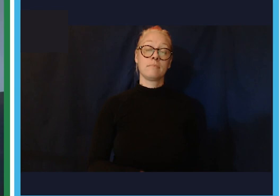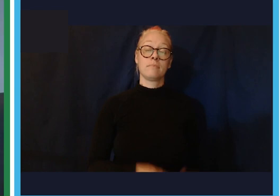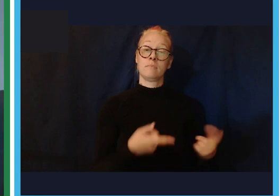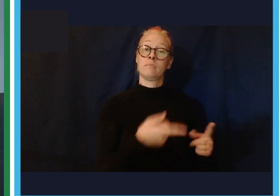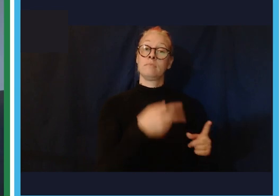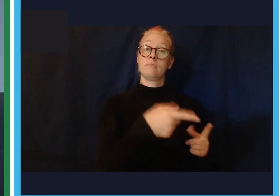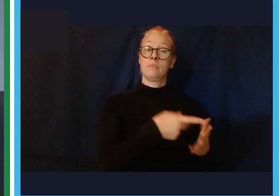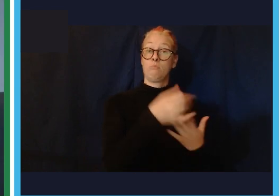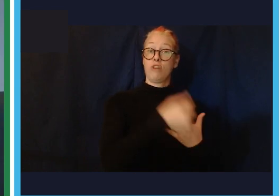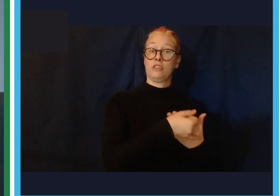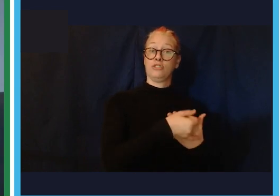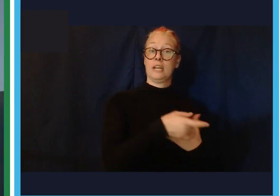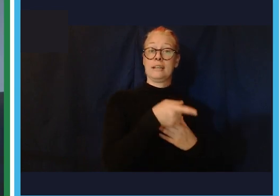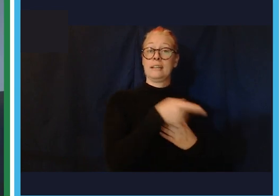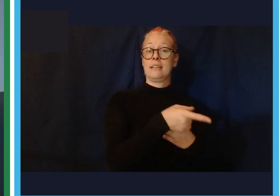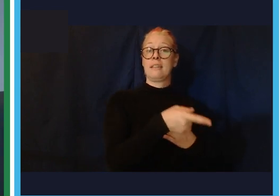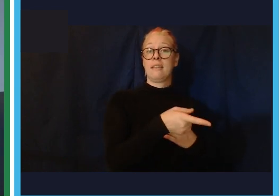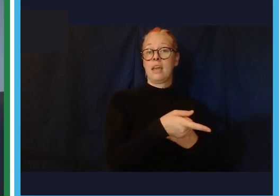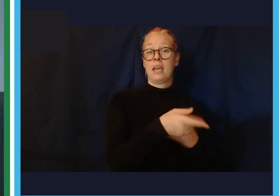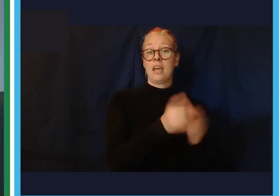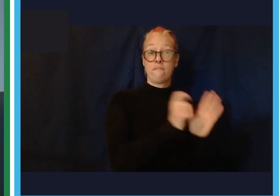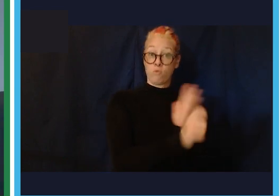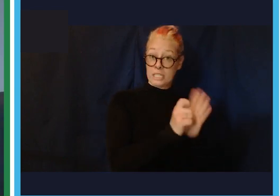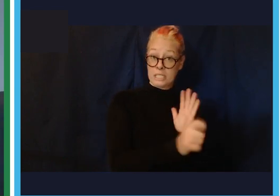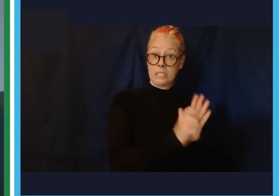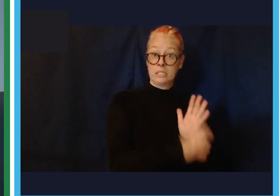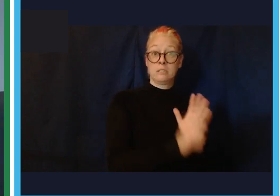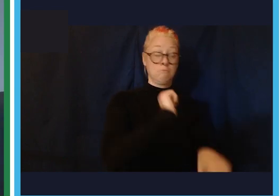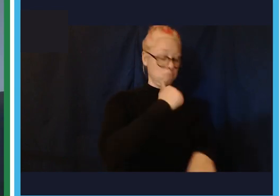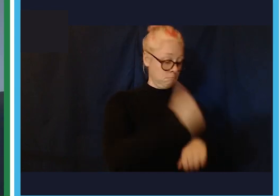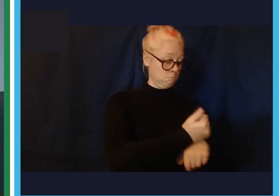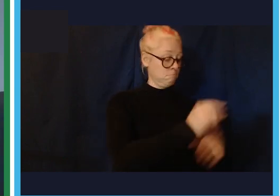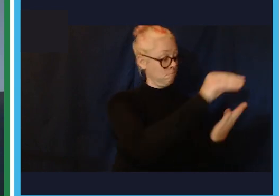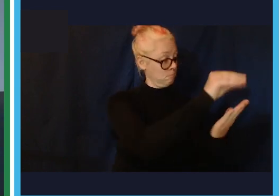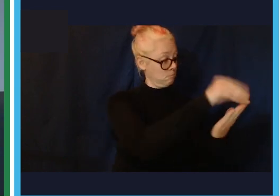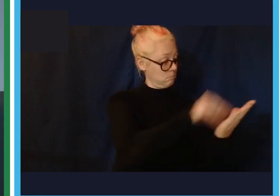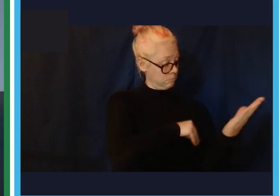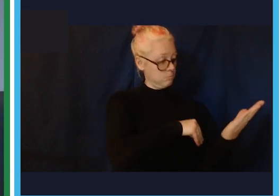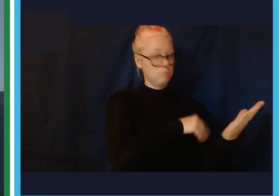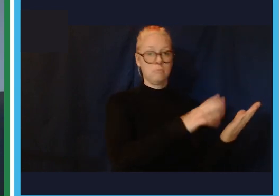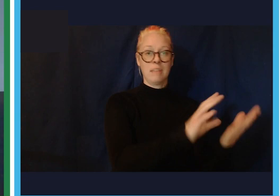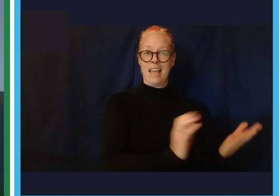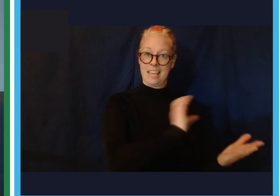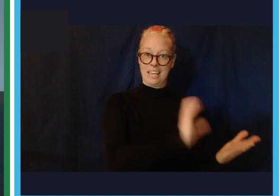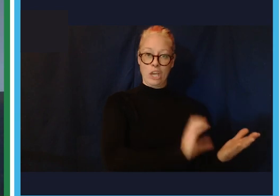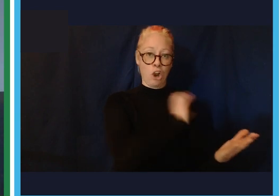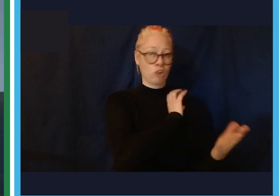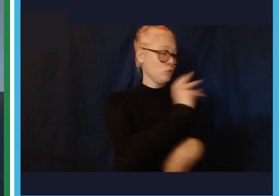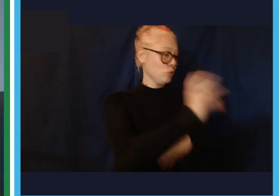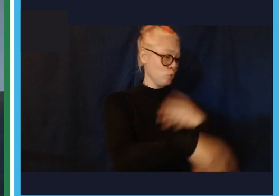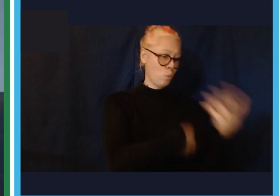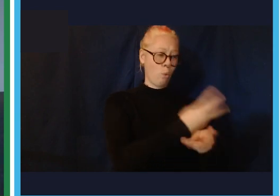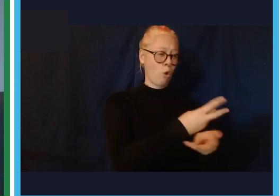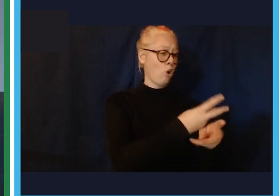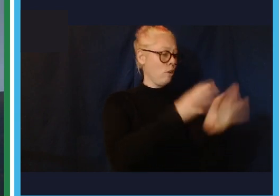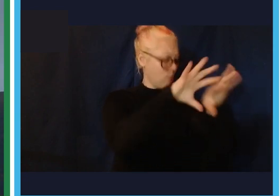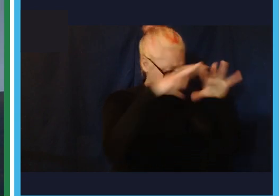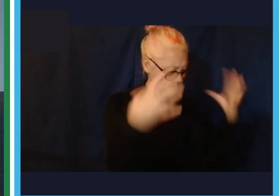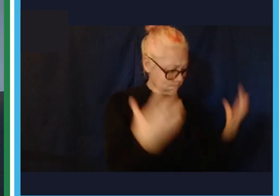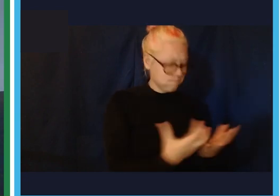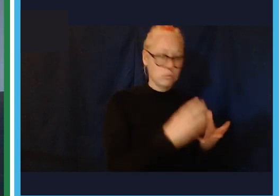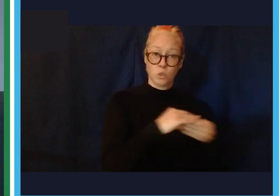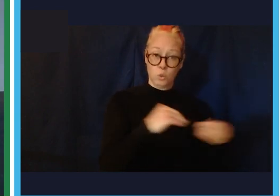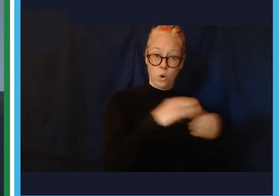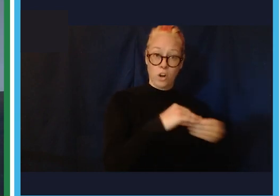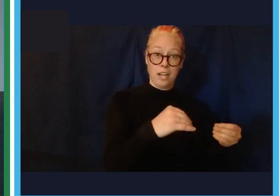and then I take that and try to get a production company to option it